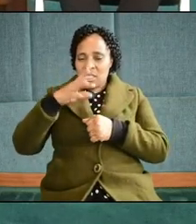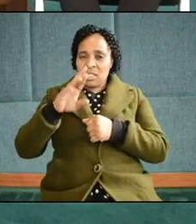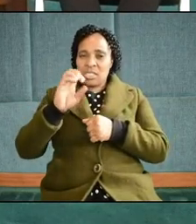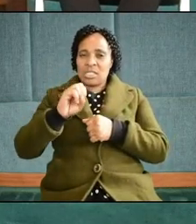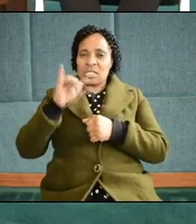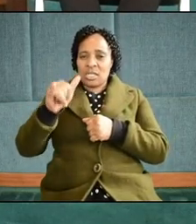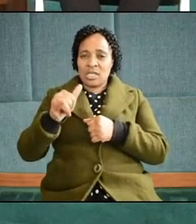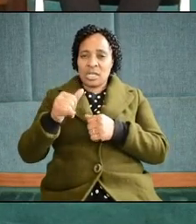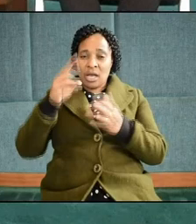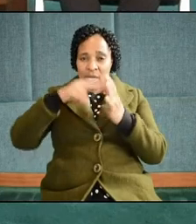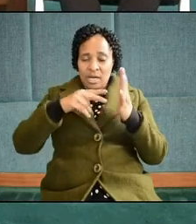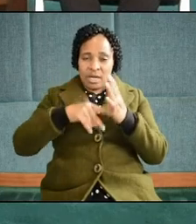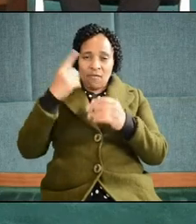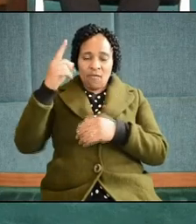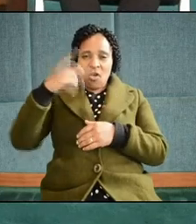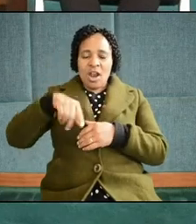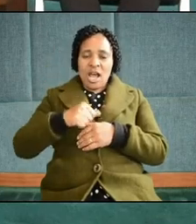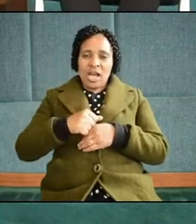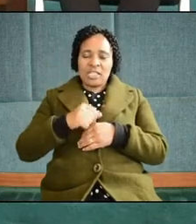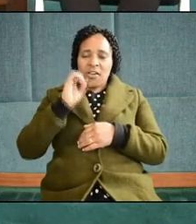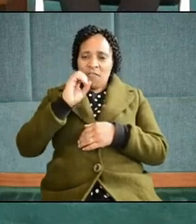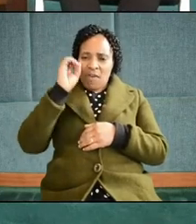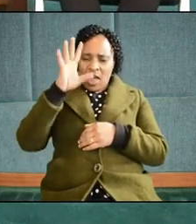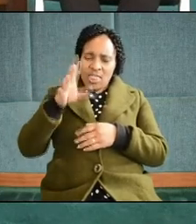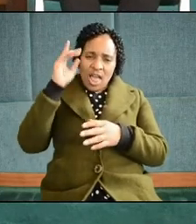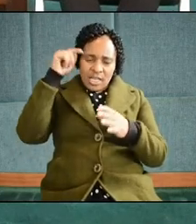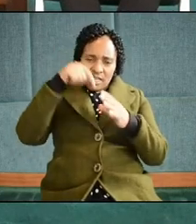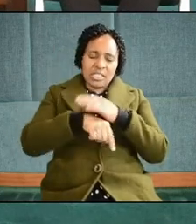mind, you could read for us